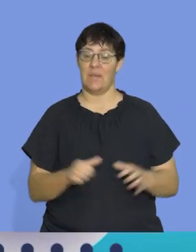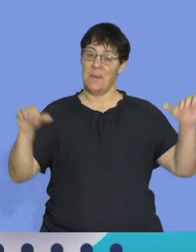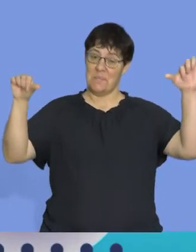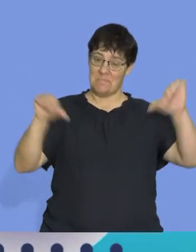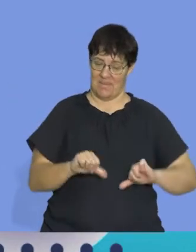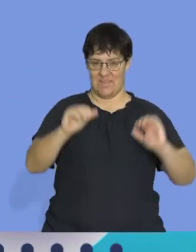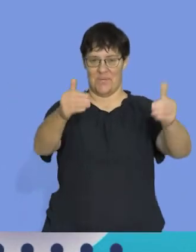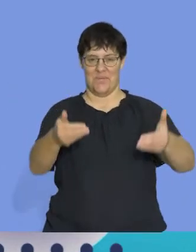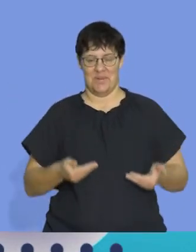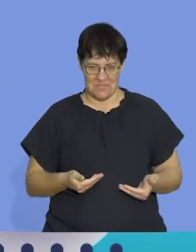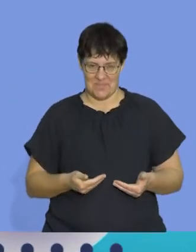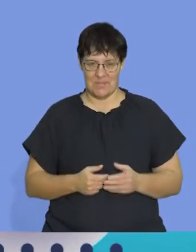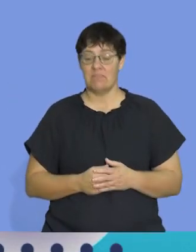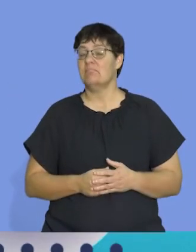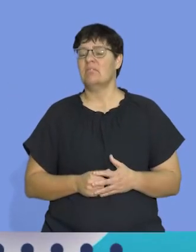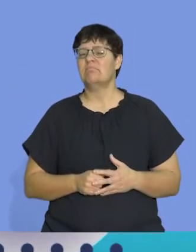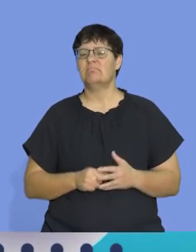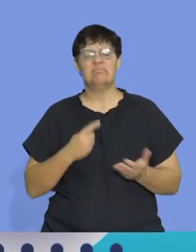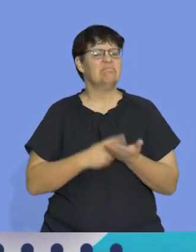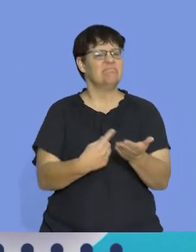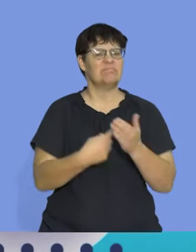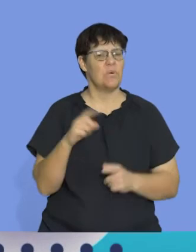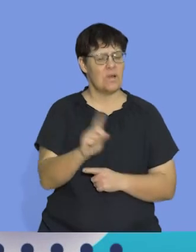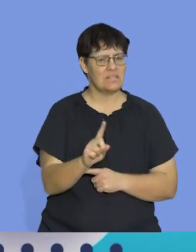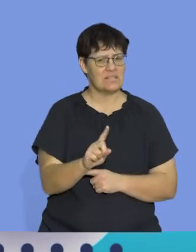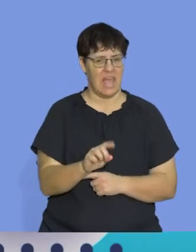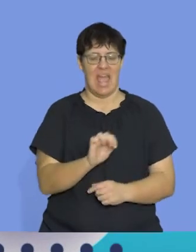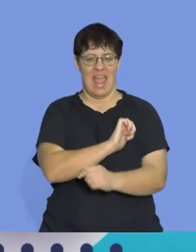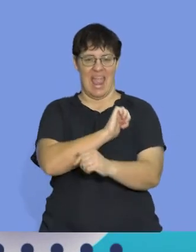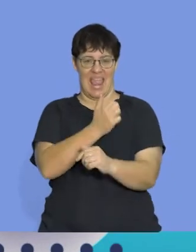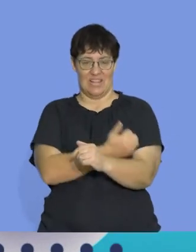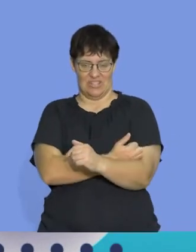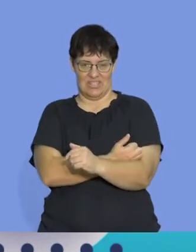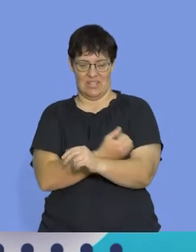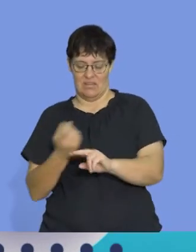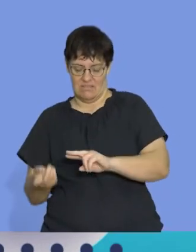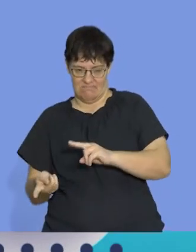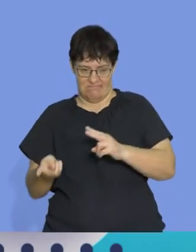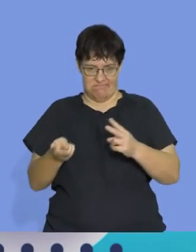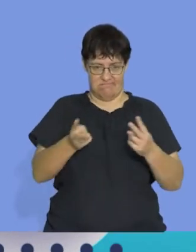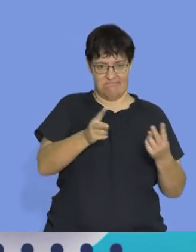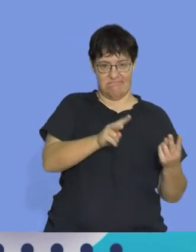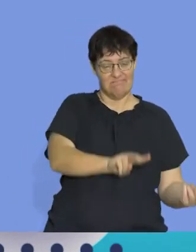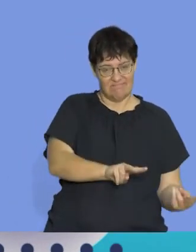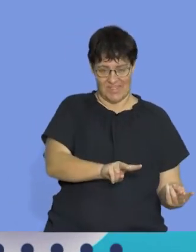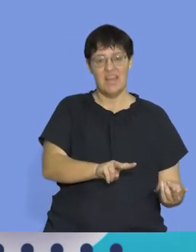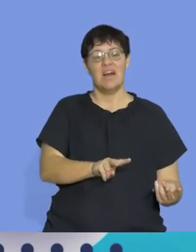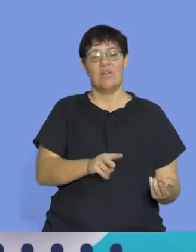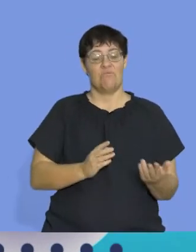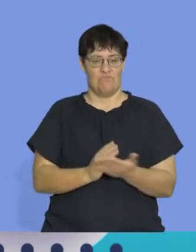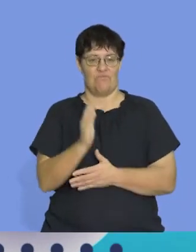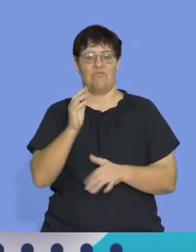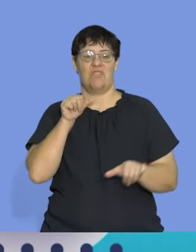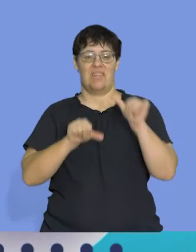Welcome back to our session. We're still talking about the energy in as far as chemical reactions are concerned. By now we are